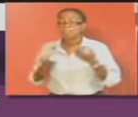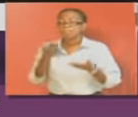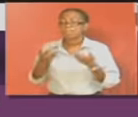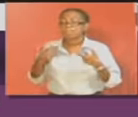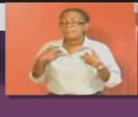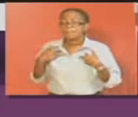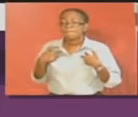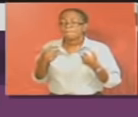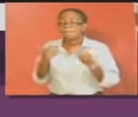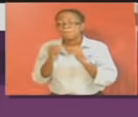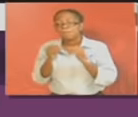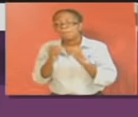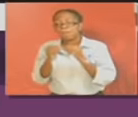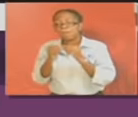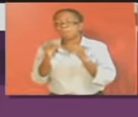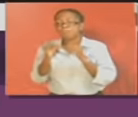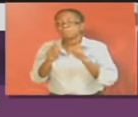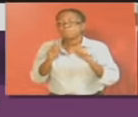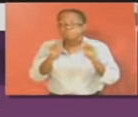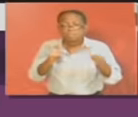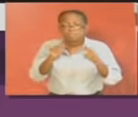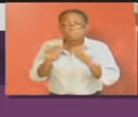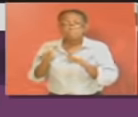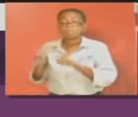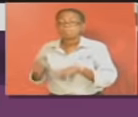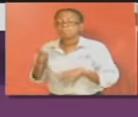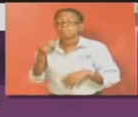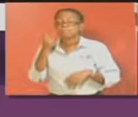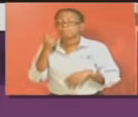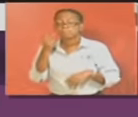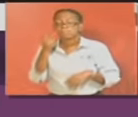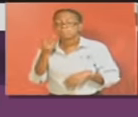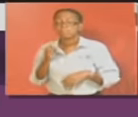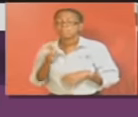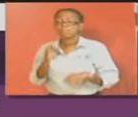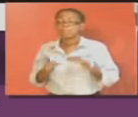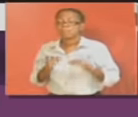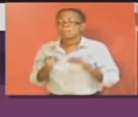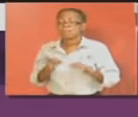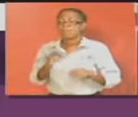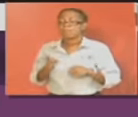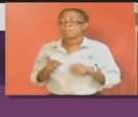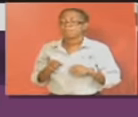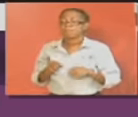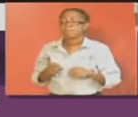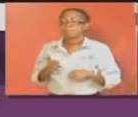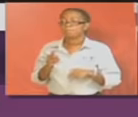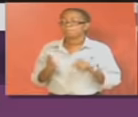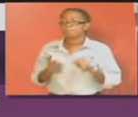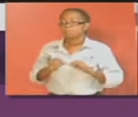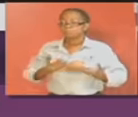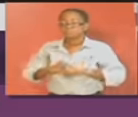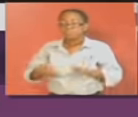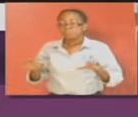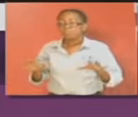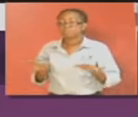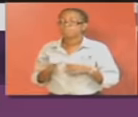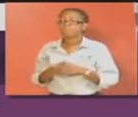impact that could have on the rising cases that we're seeing? Thank you. Just one question today.